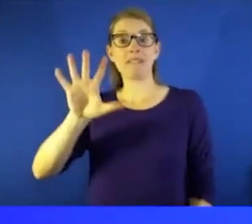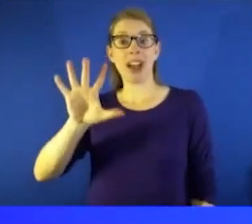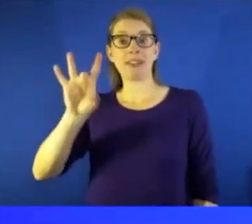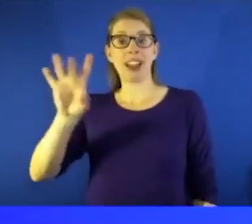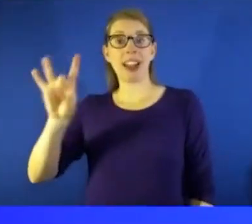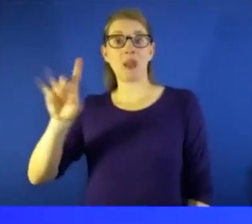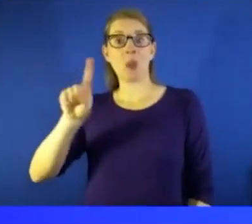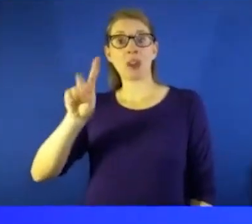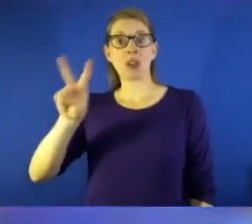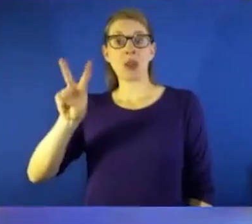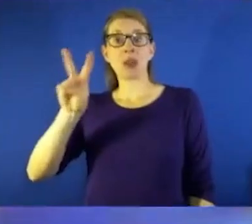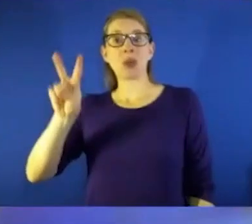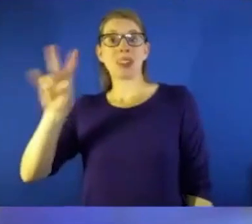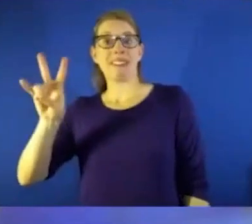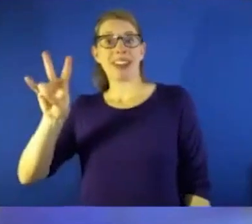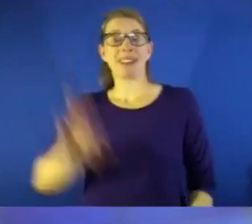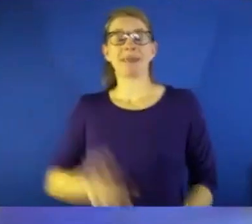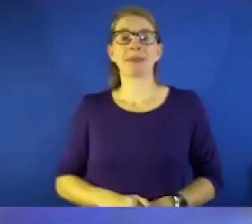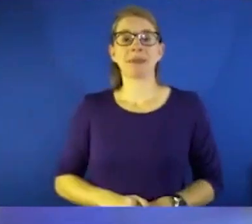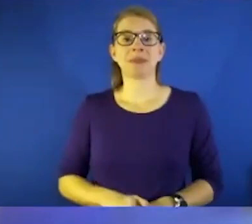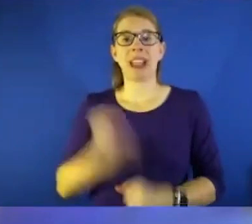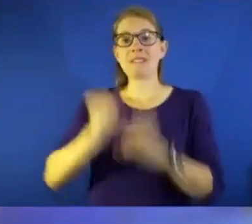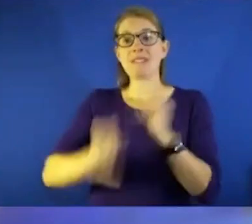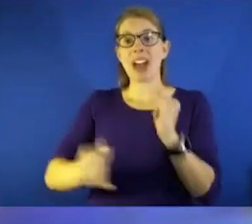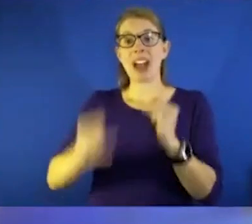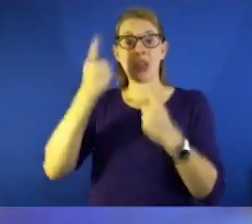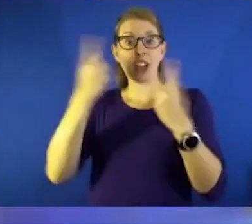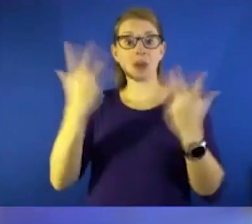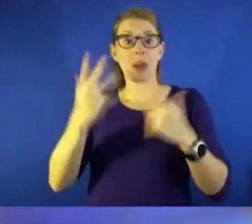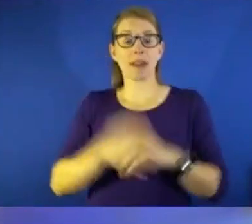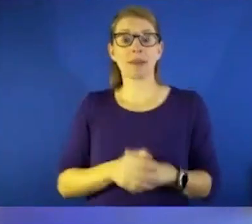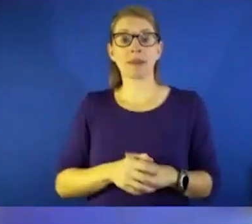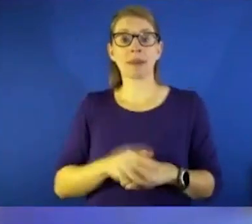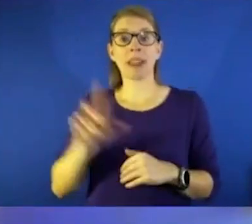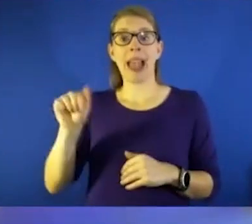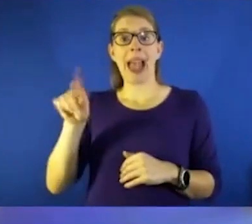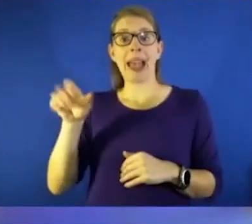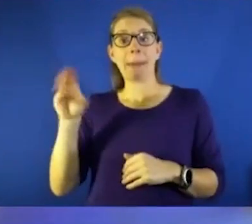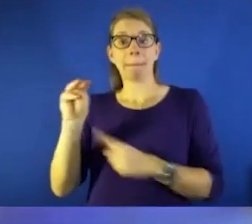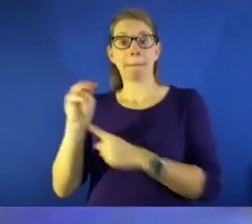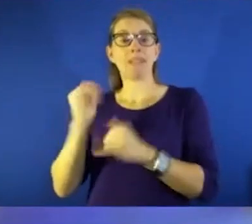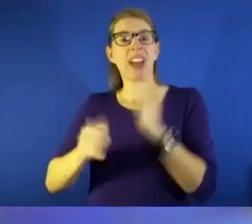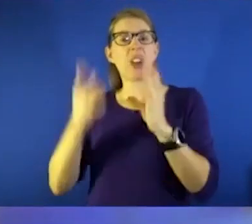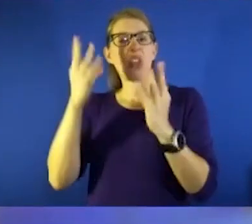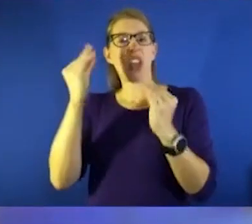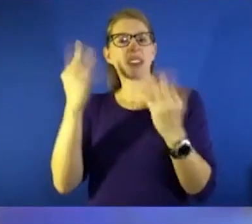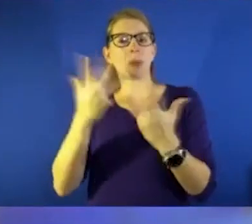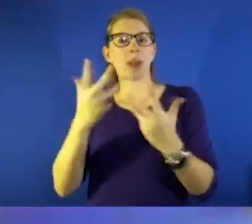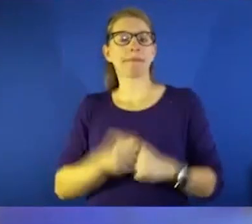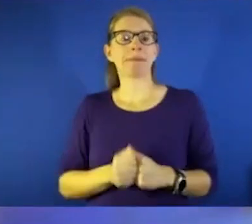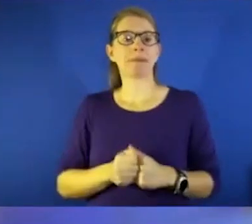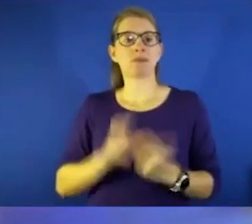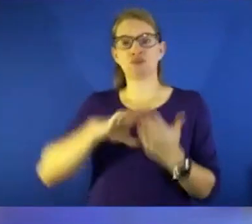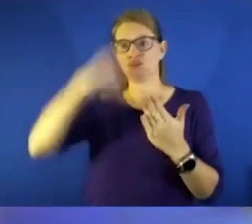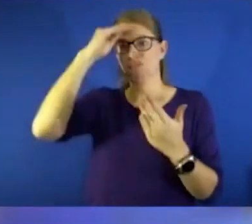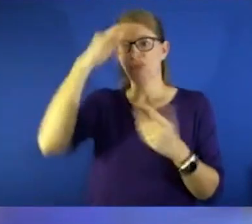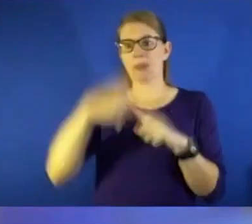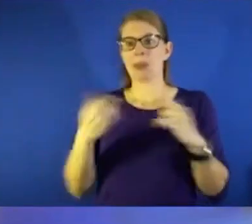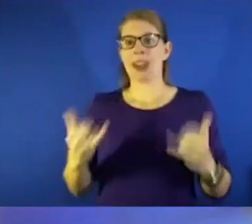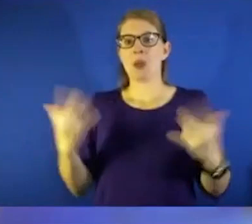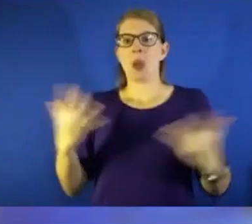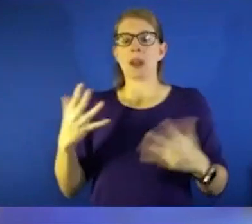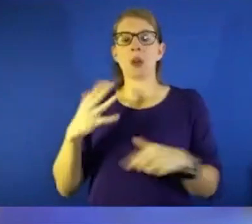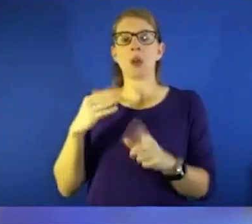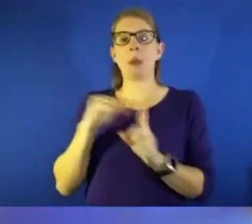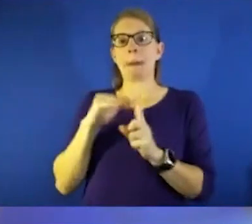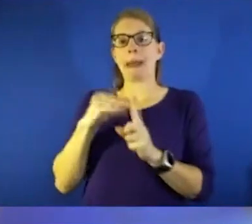913-588-1227. All right, we're going to get Yes. to our final thoughts. And Adam, I am going to let you just let us know what you want us the big takeaway to be, and also will you just remind us about the